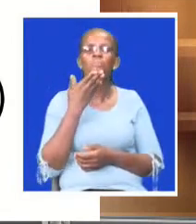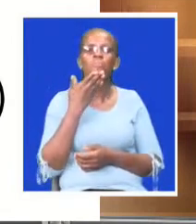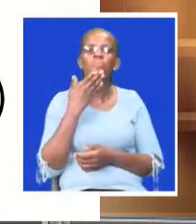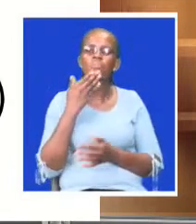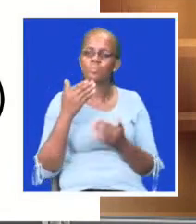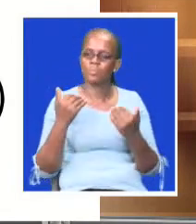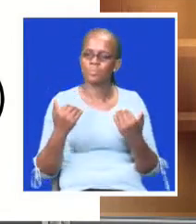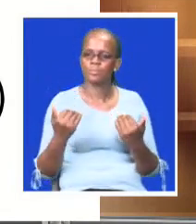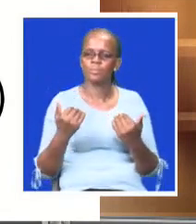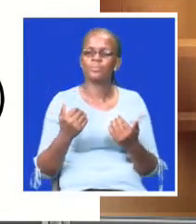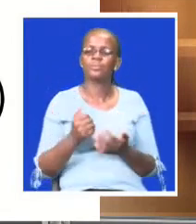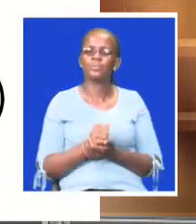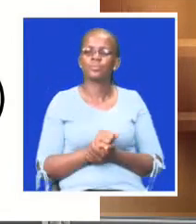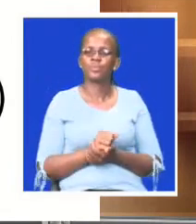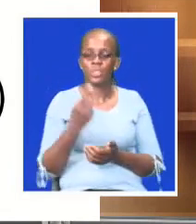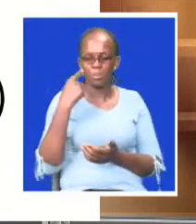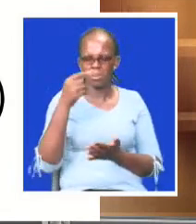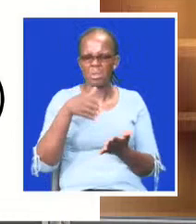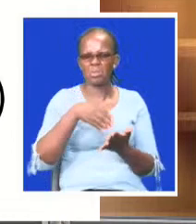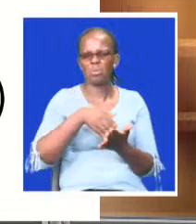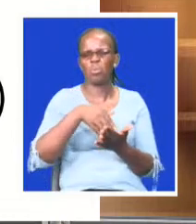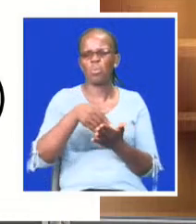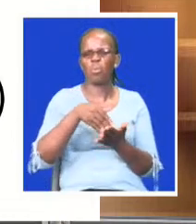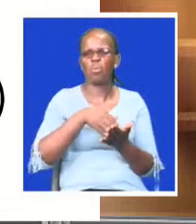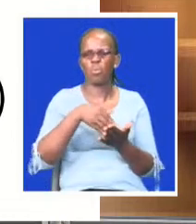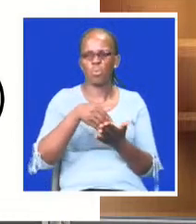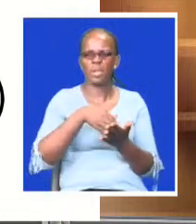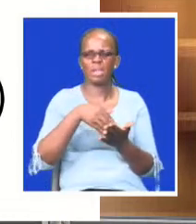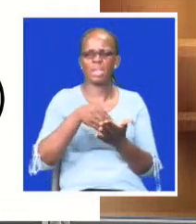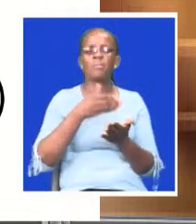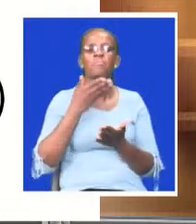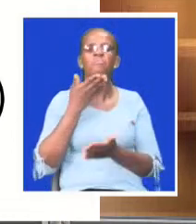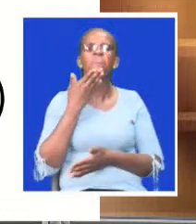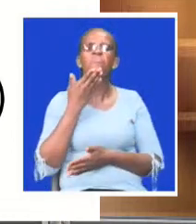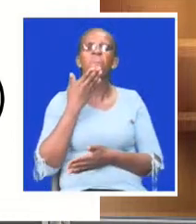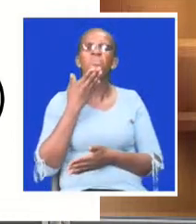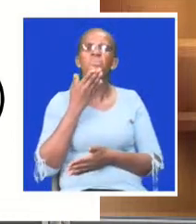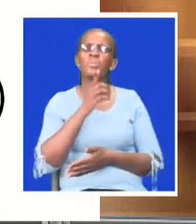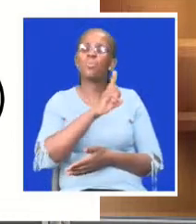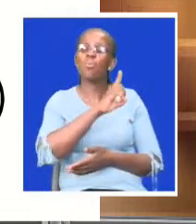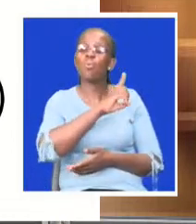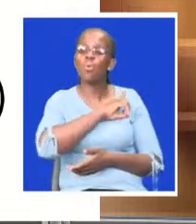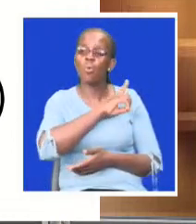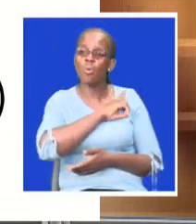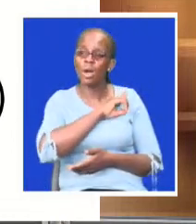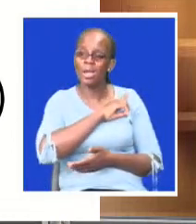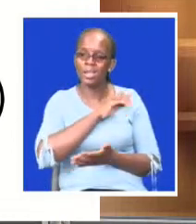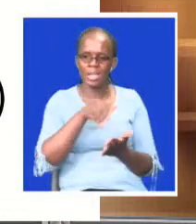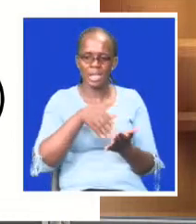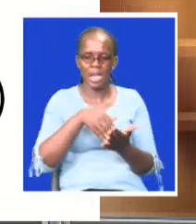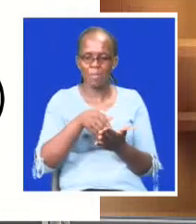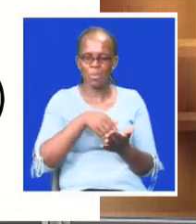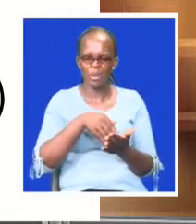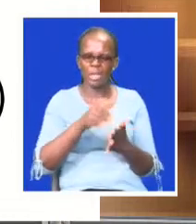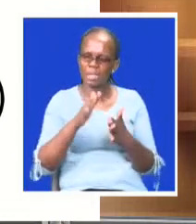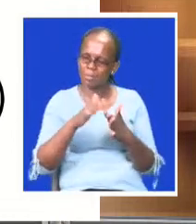Adam. Adam is weak. We can say Adam is weak. Why? He listened to